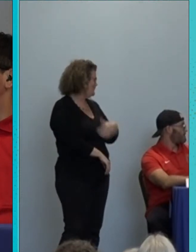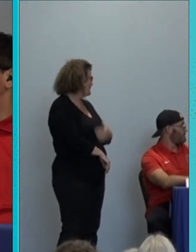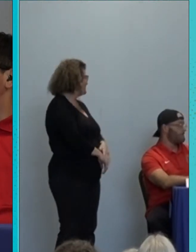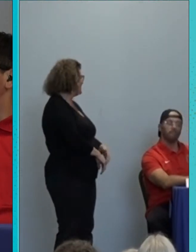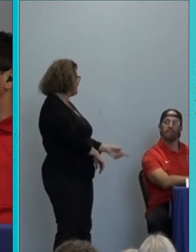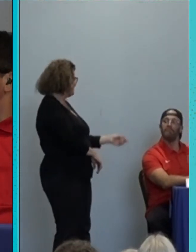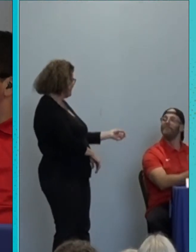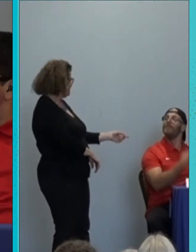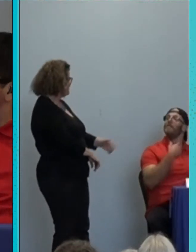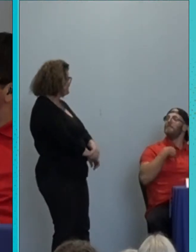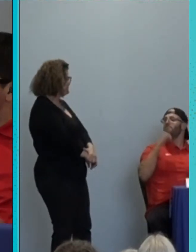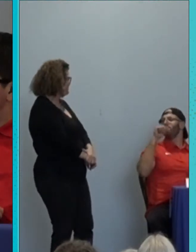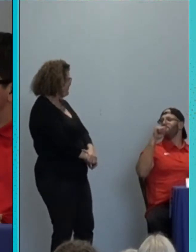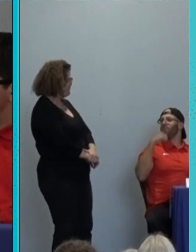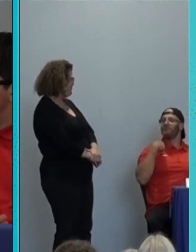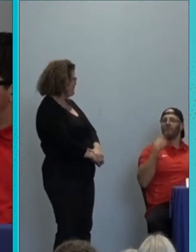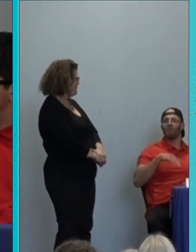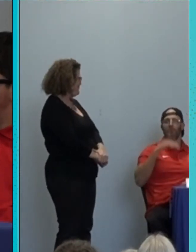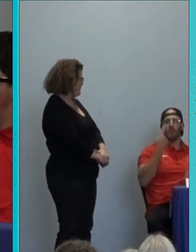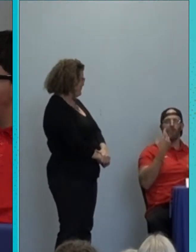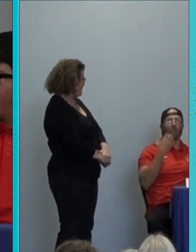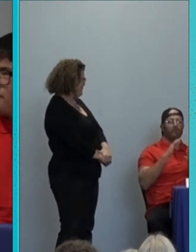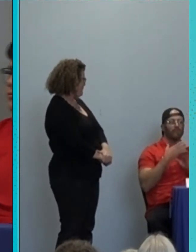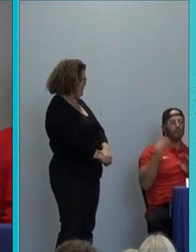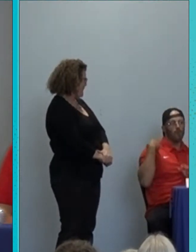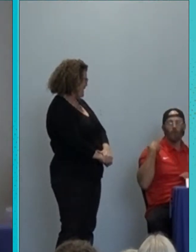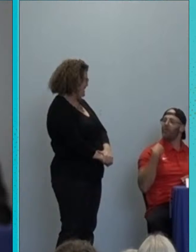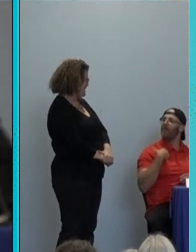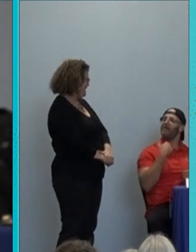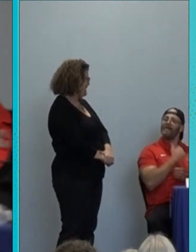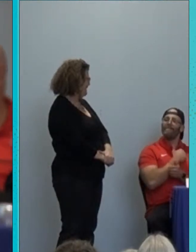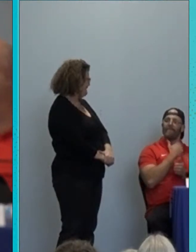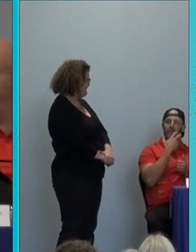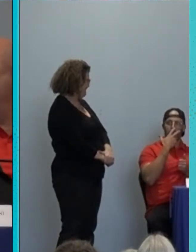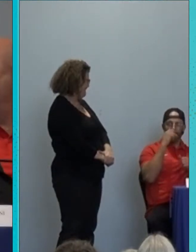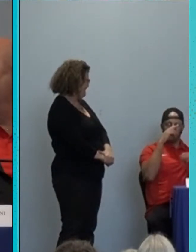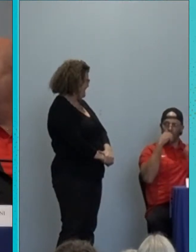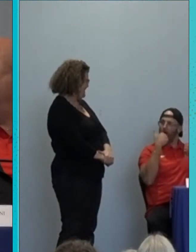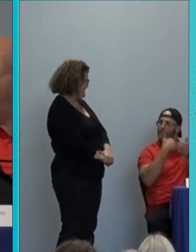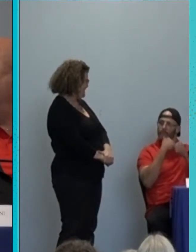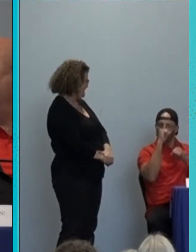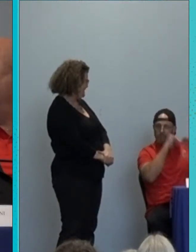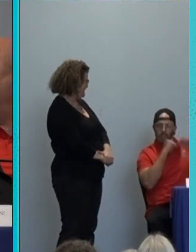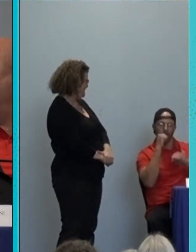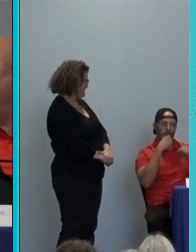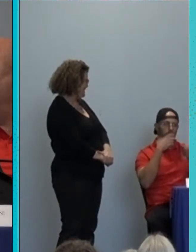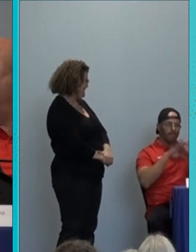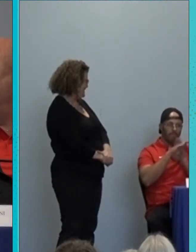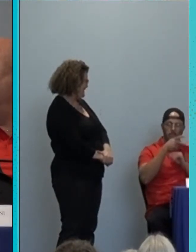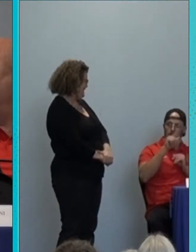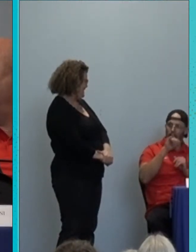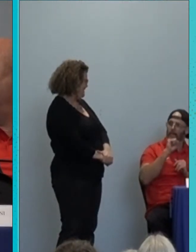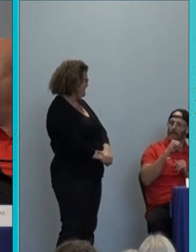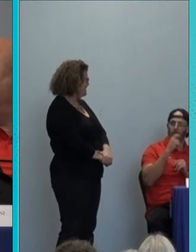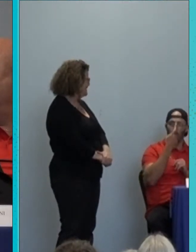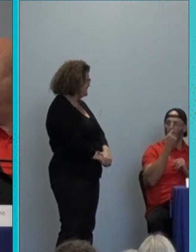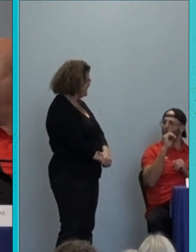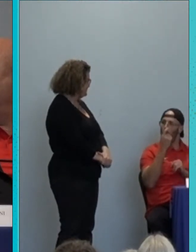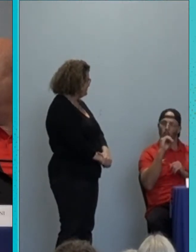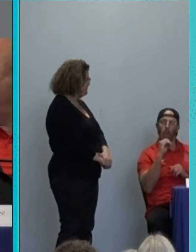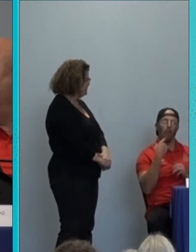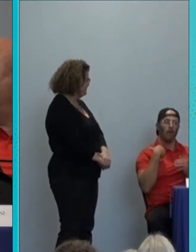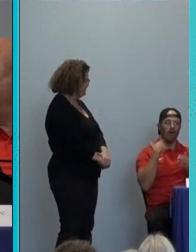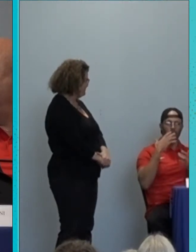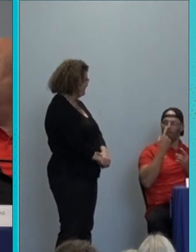from there on, never stopped. This is Galvin. Yeah, I knew I wanted to become a coach. I loved the competitive strategies,